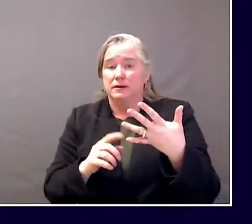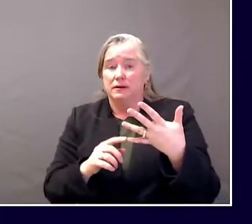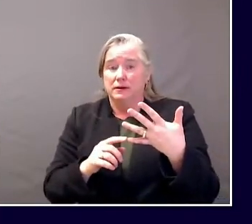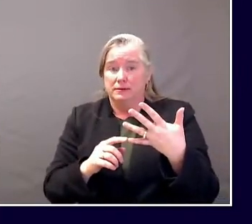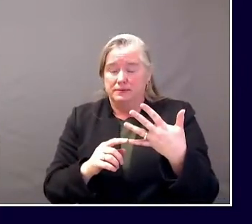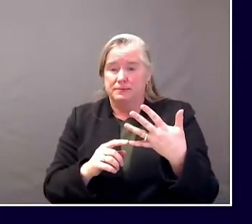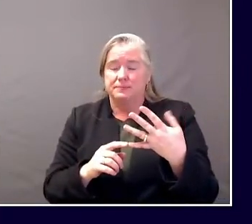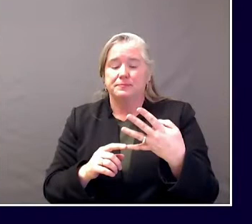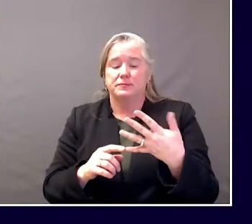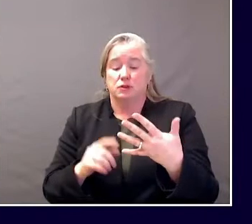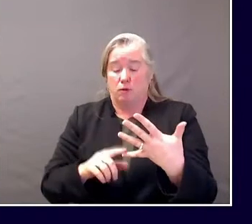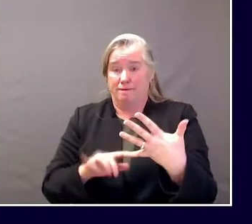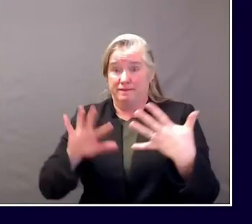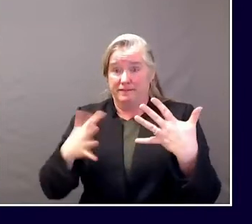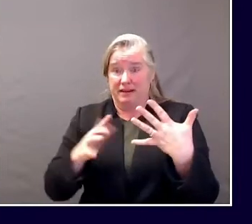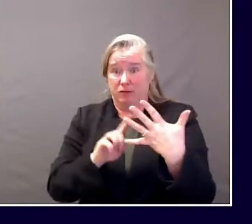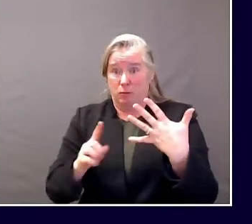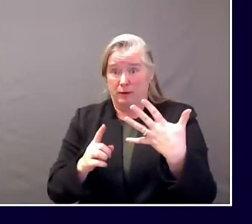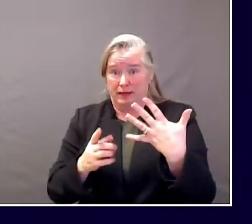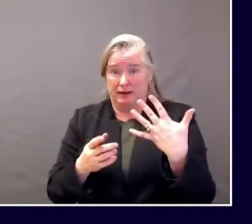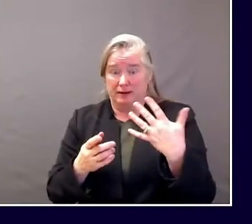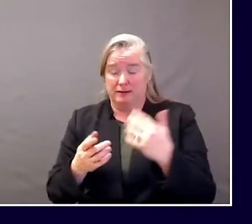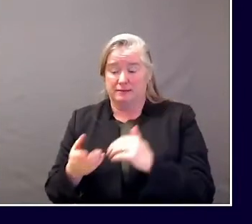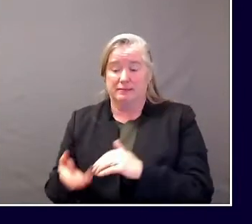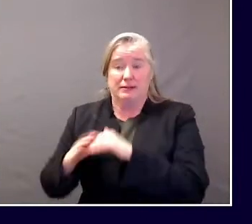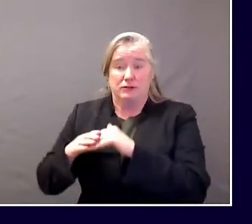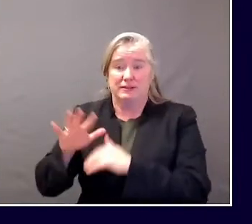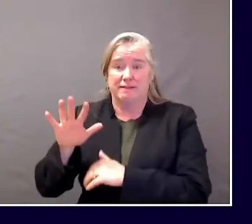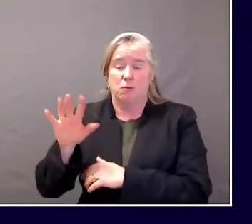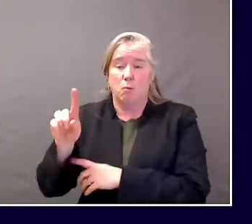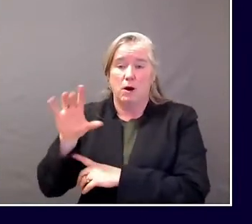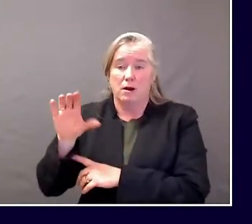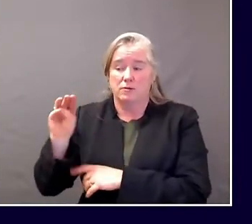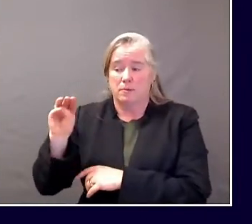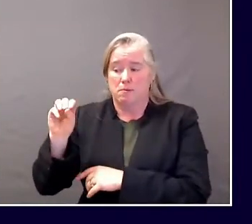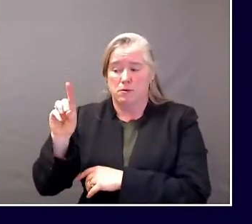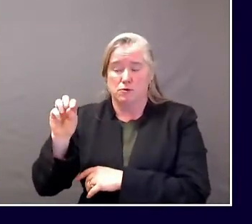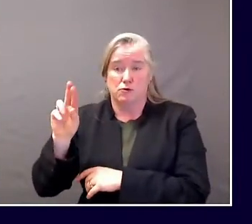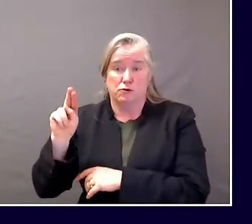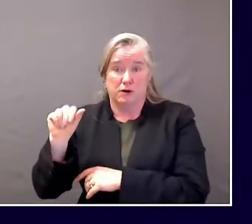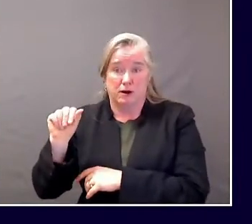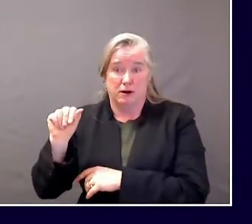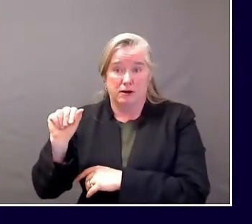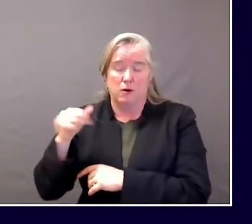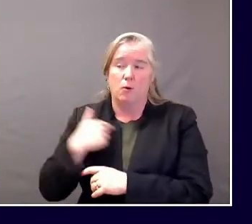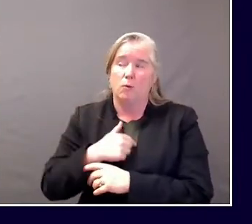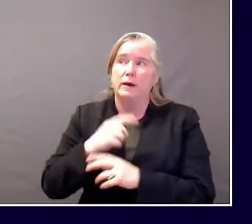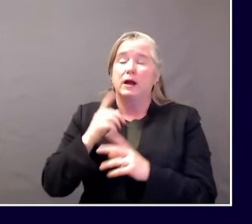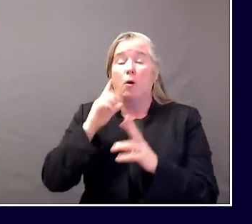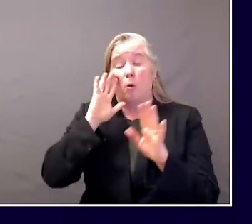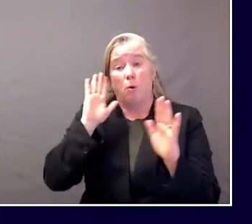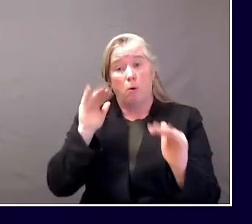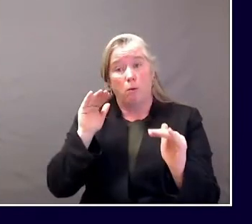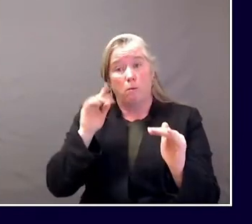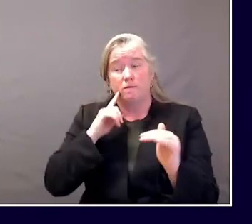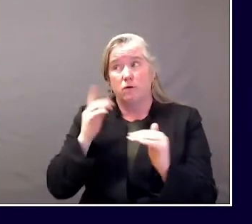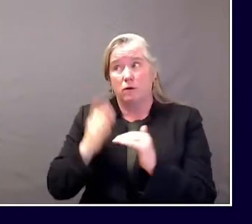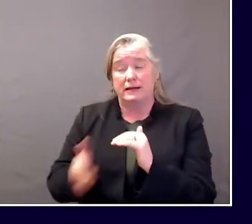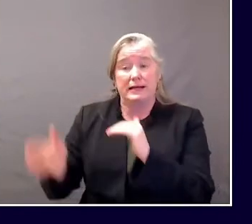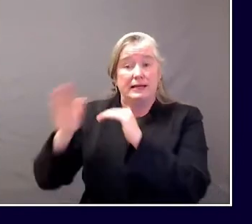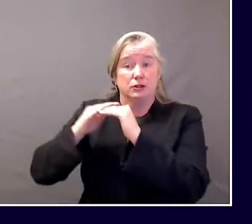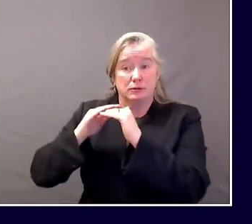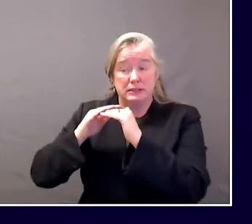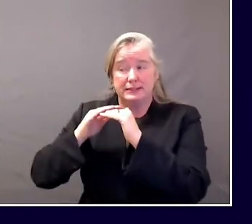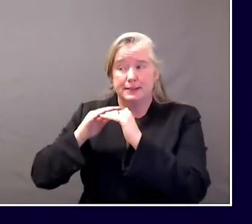100 additional doses of Moderna. Candidly, we were hoping for increases in the volume, but next week, as